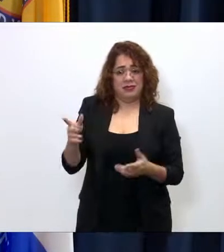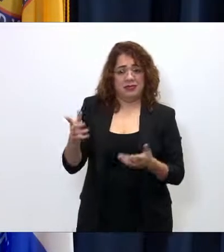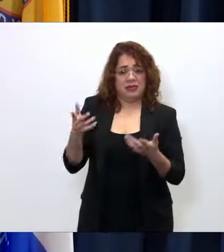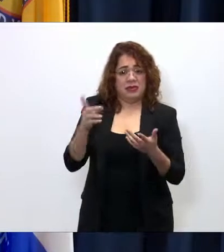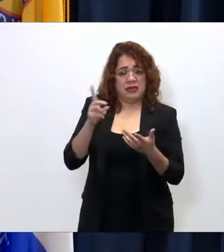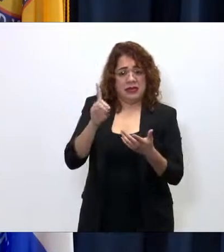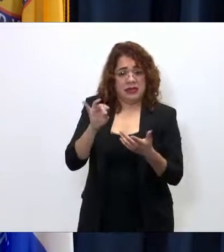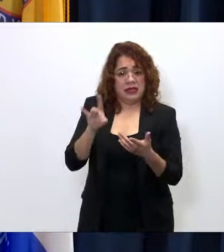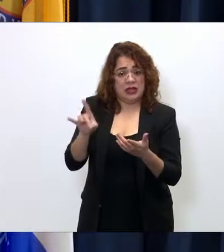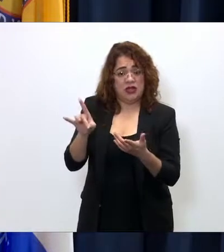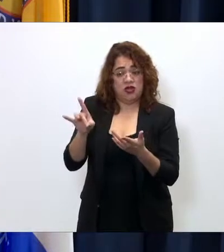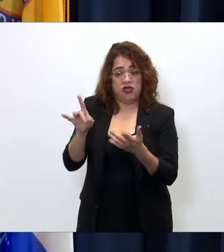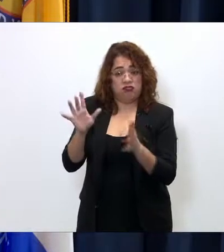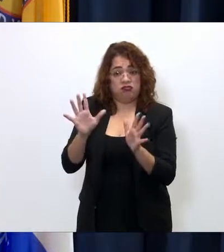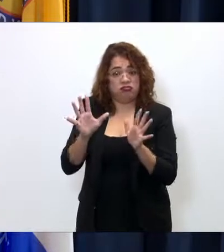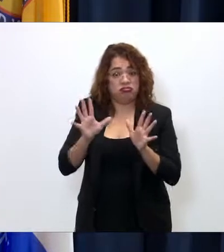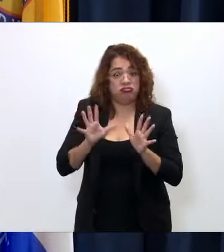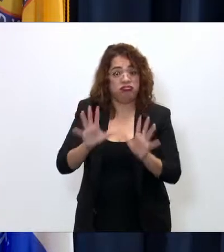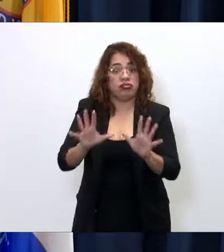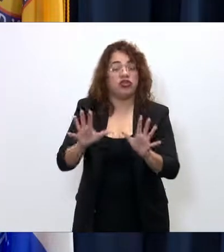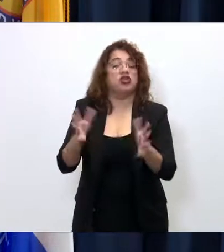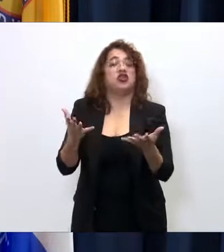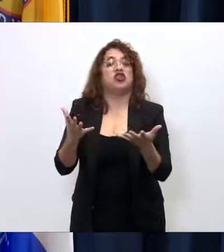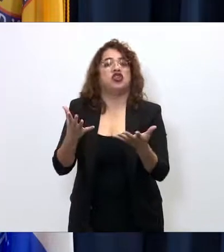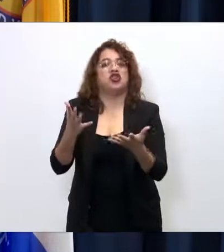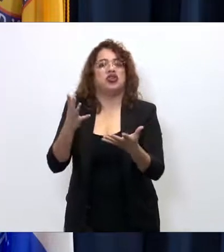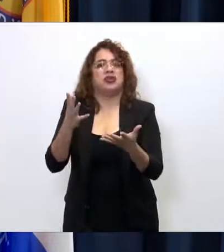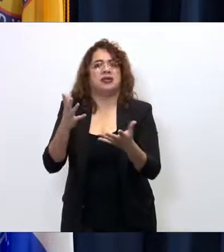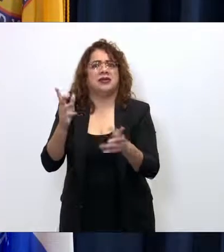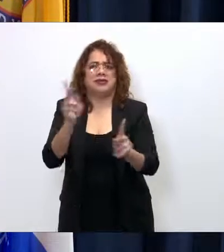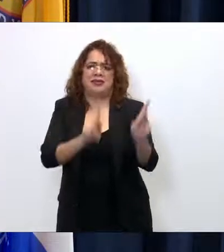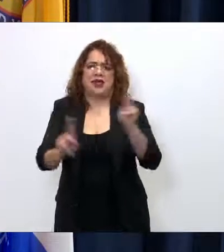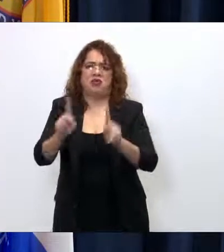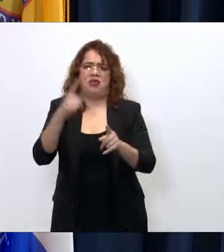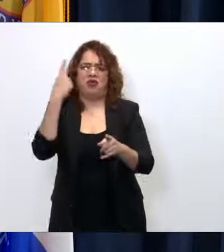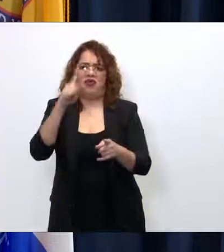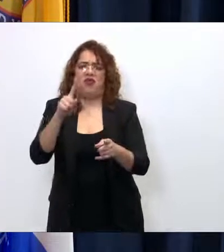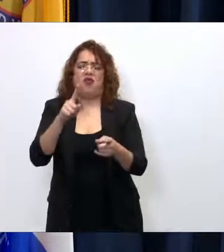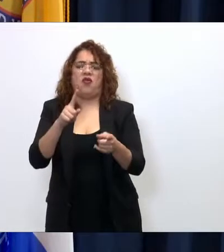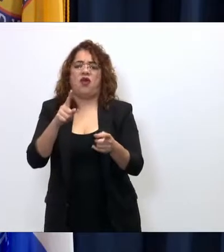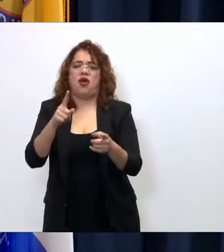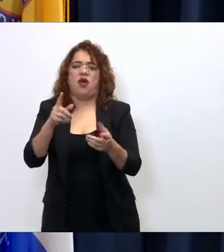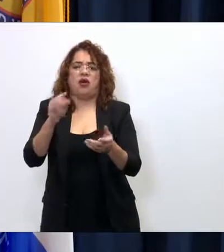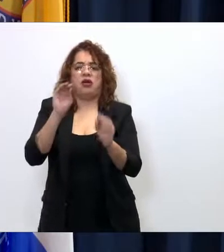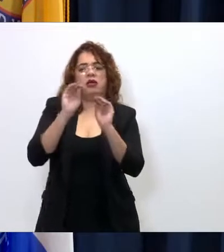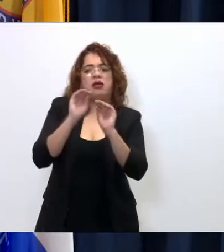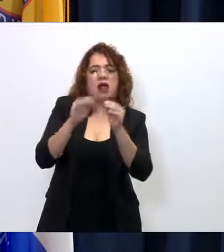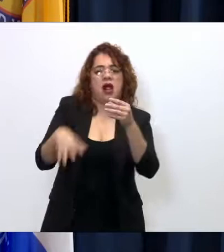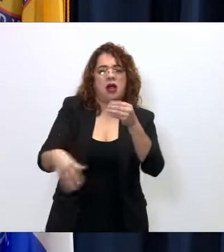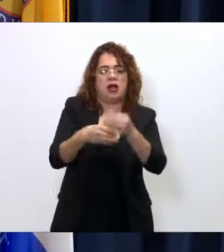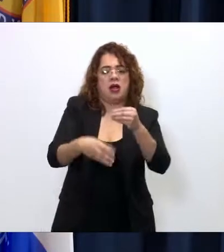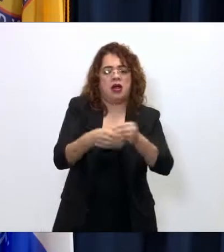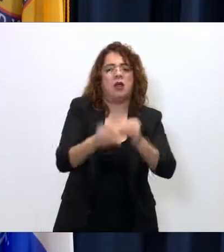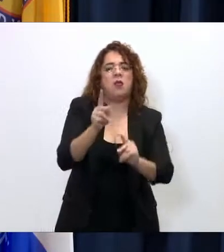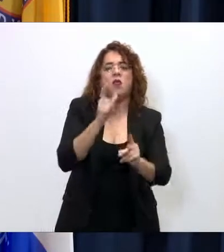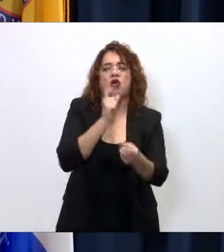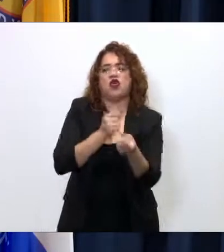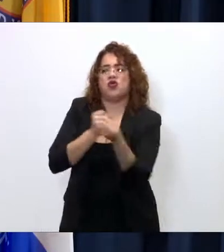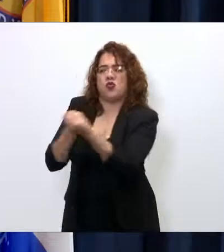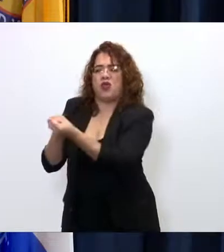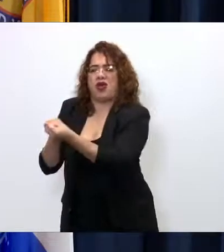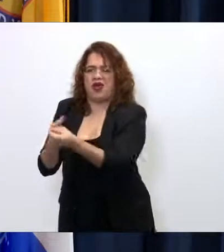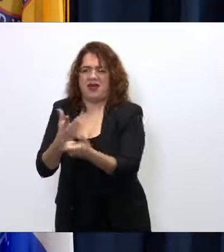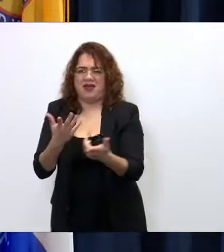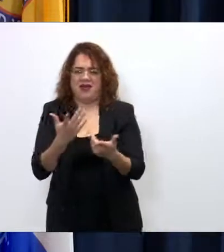deck and support here to push out any possible negative comments? And doesn't that circumvent the intended process of the public